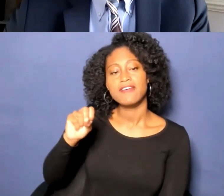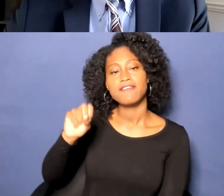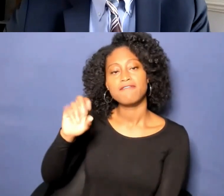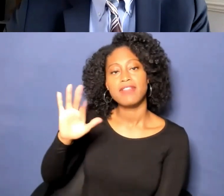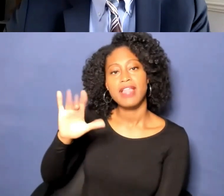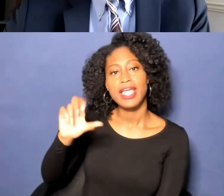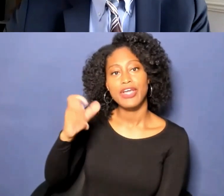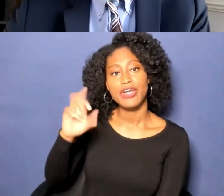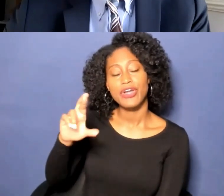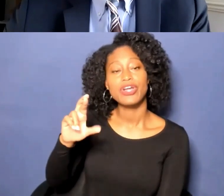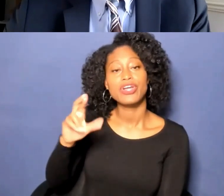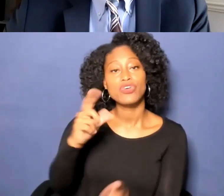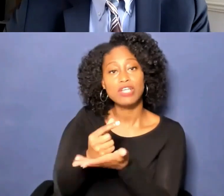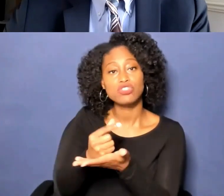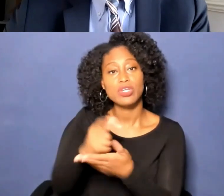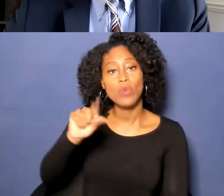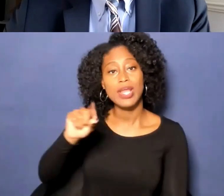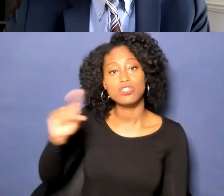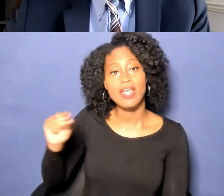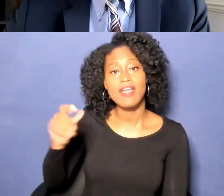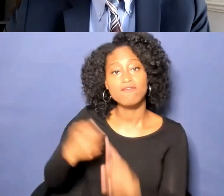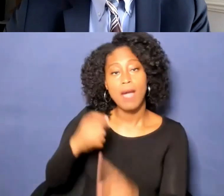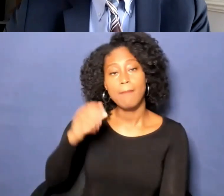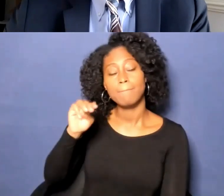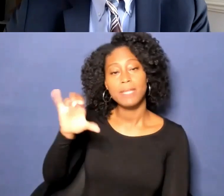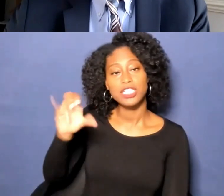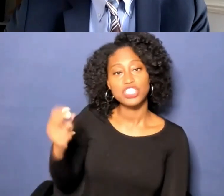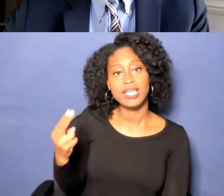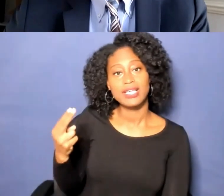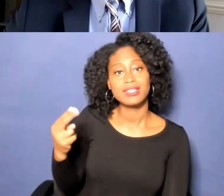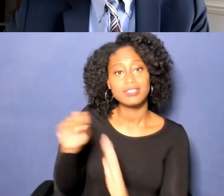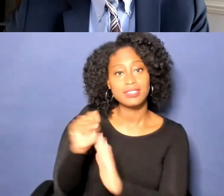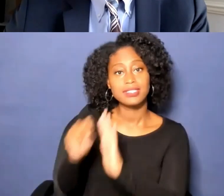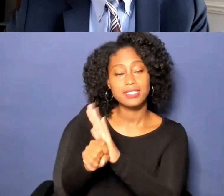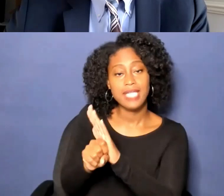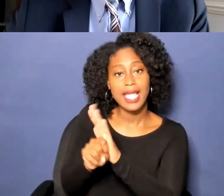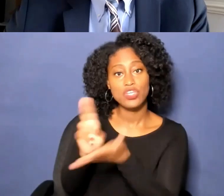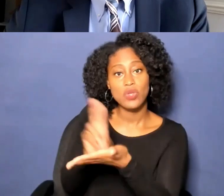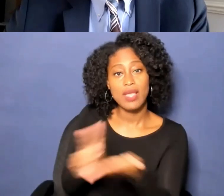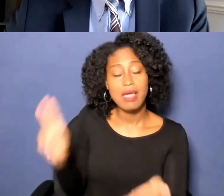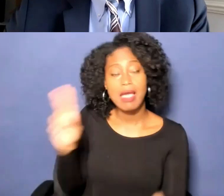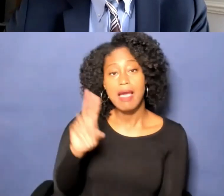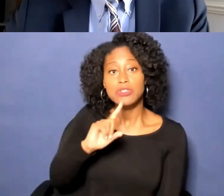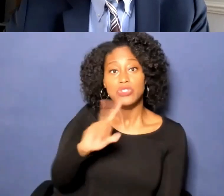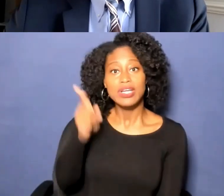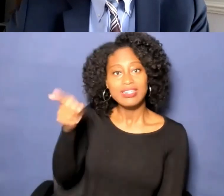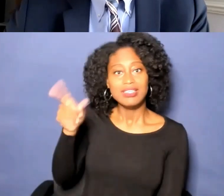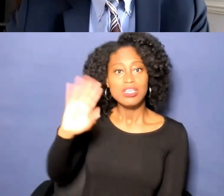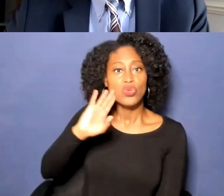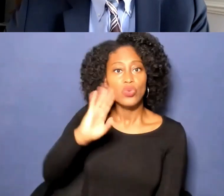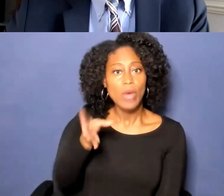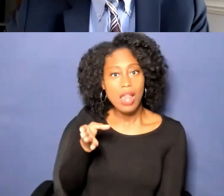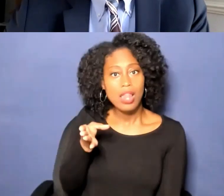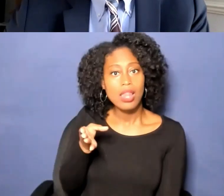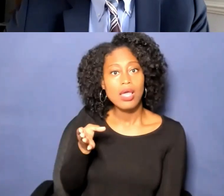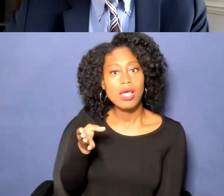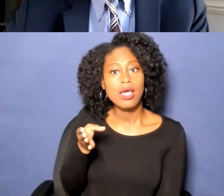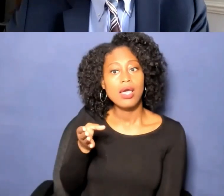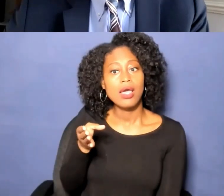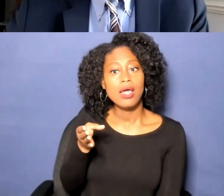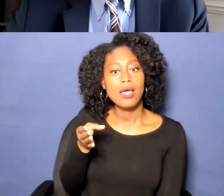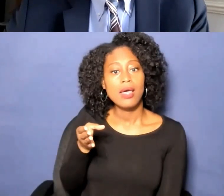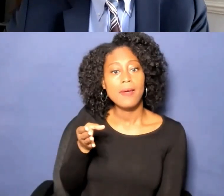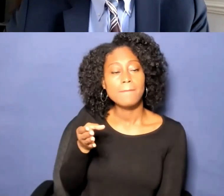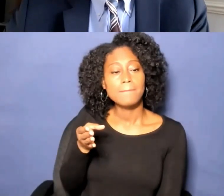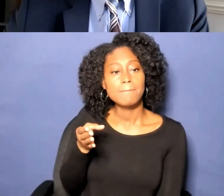University. And he will be very happy, I'm sure, to share with all of you. He is